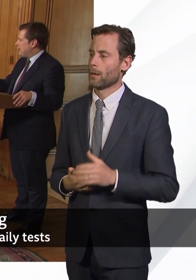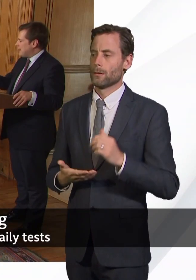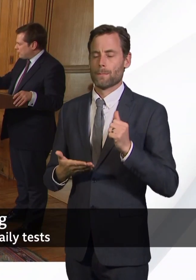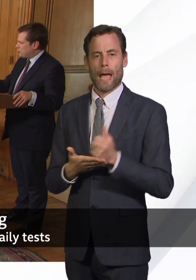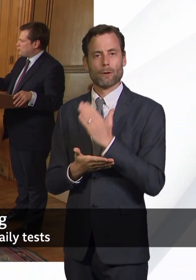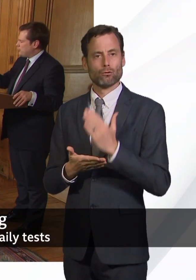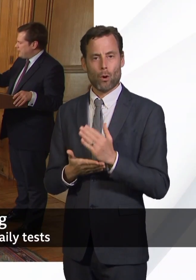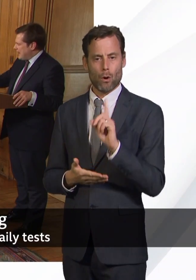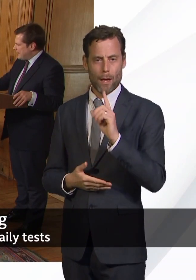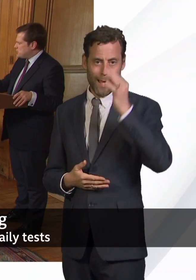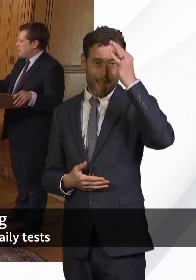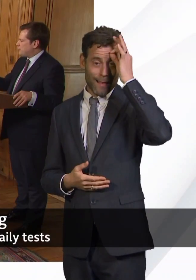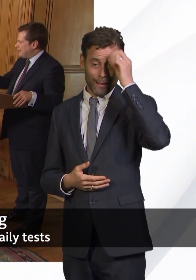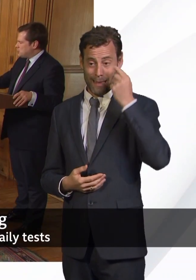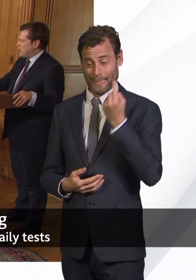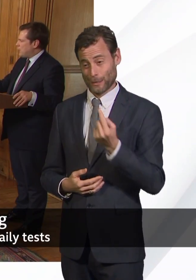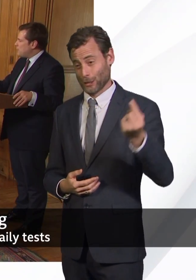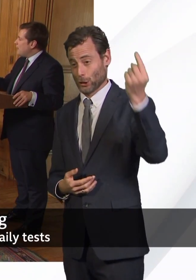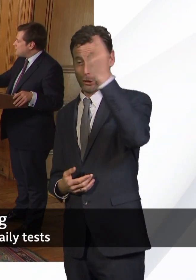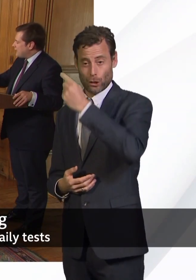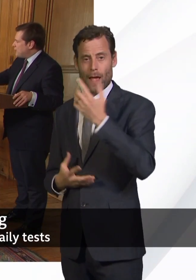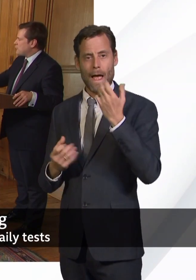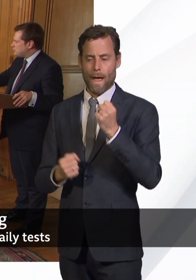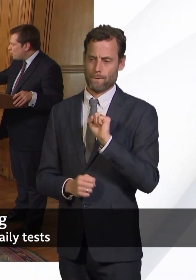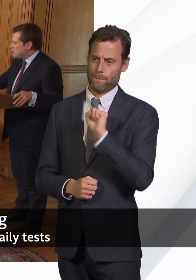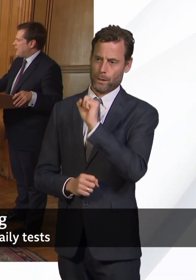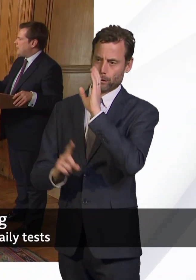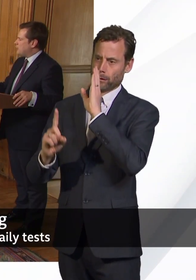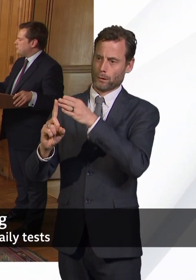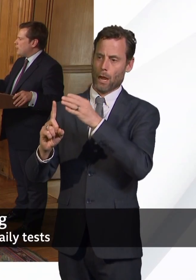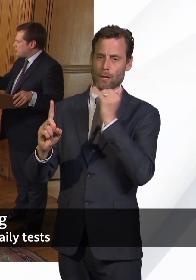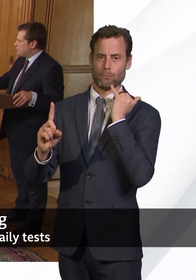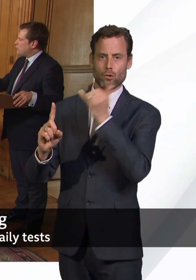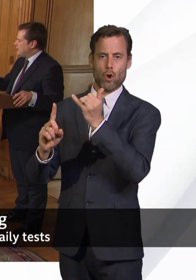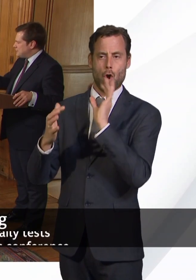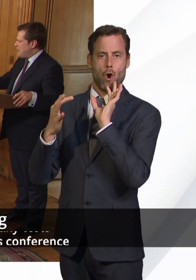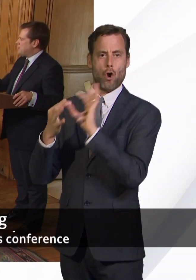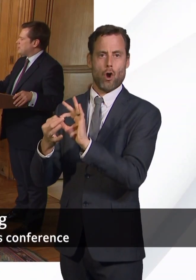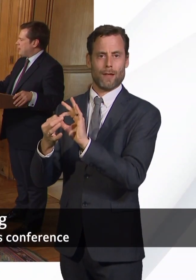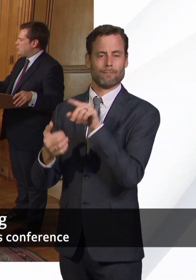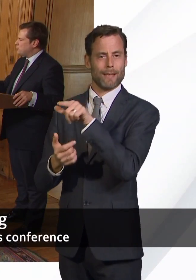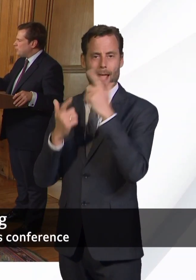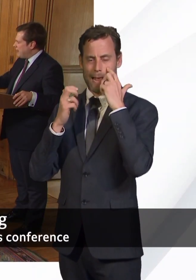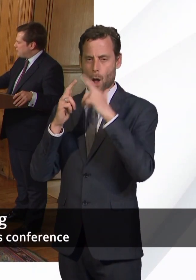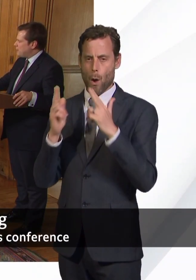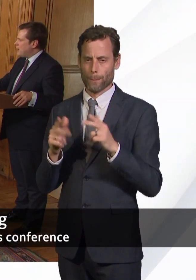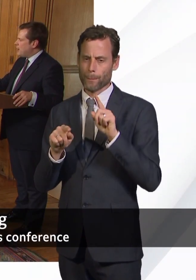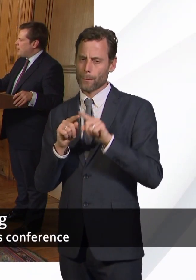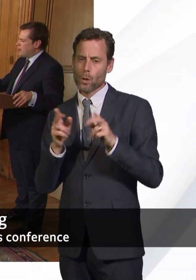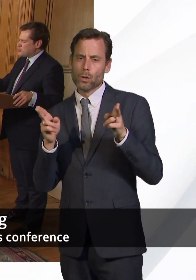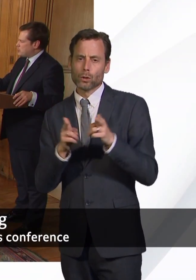within councils and the NHS for each care home, particularly the smaller care homes, the smaller independent care homes who might